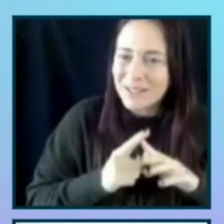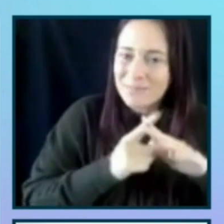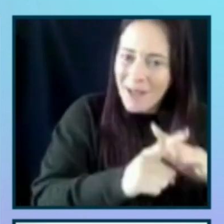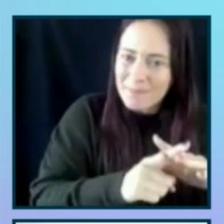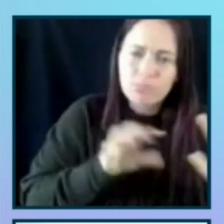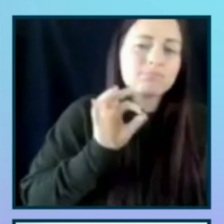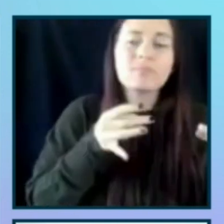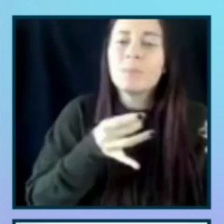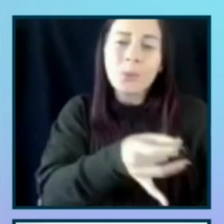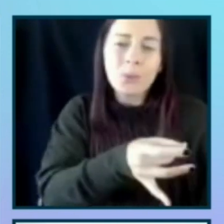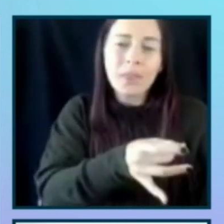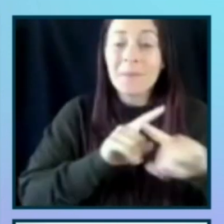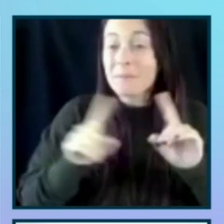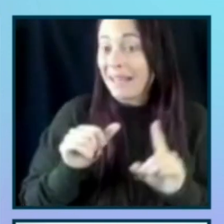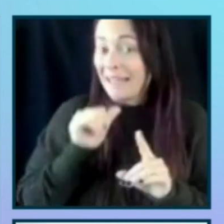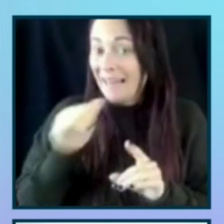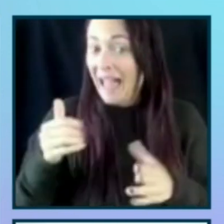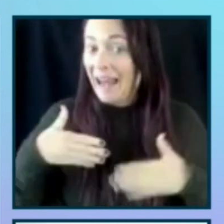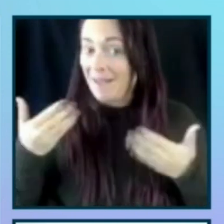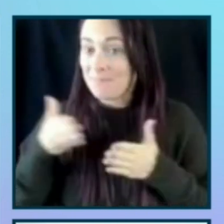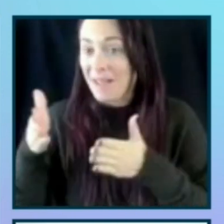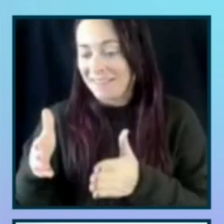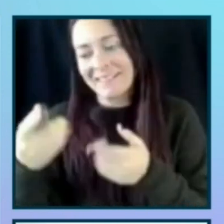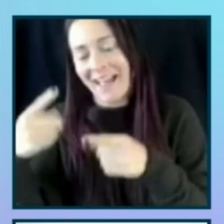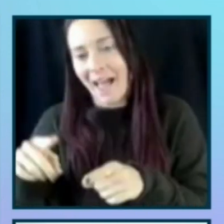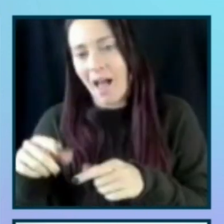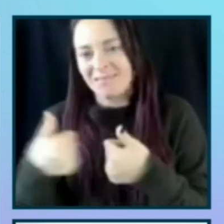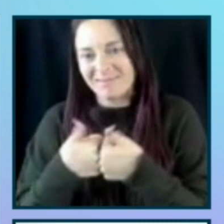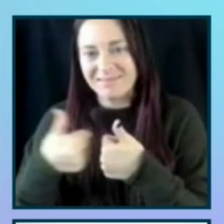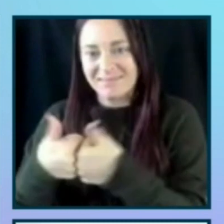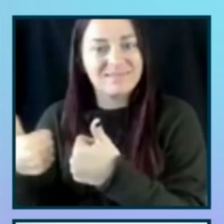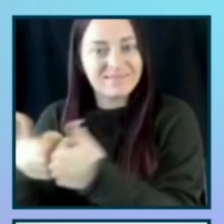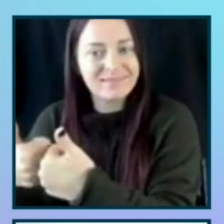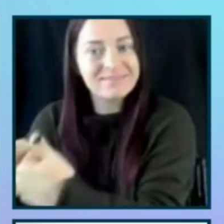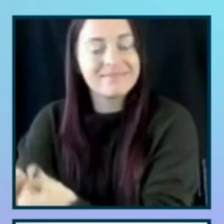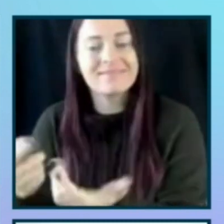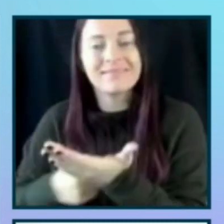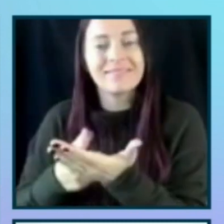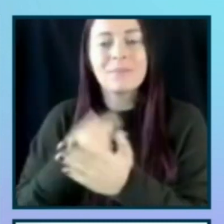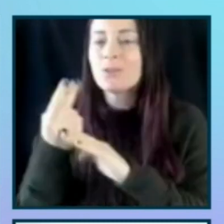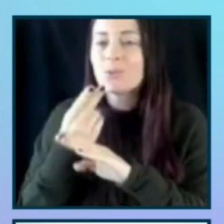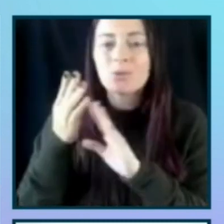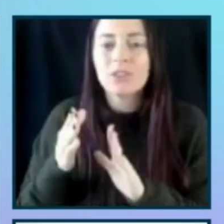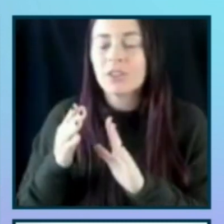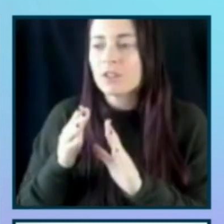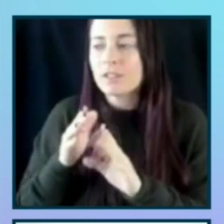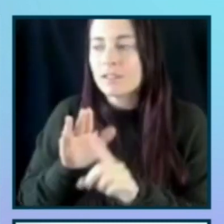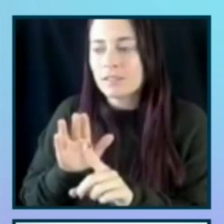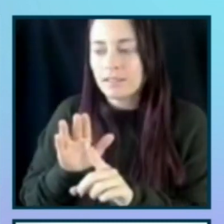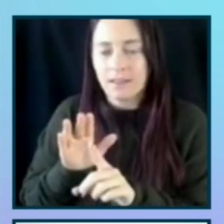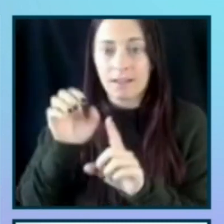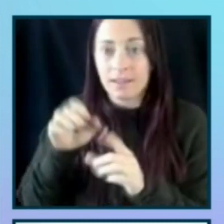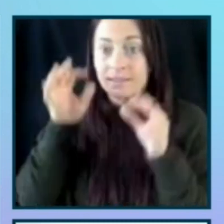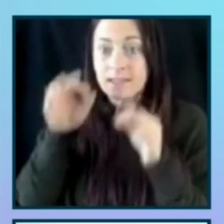But for non-happy paths, we'd also recommend preparing for those because, like we mentioned, users can take a wide variety of routes in order